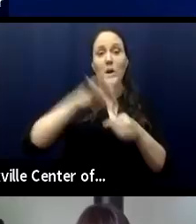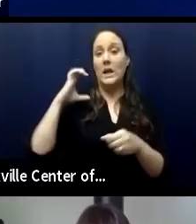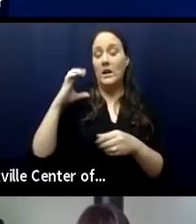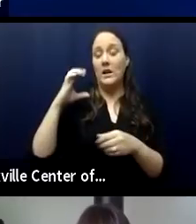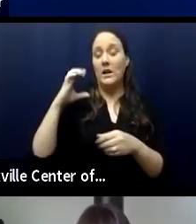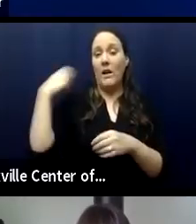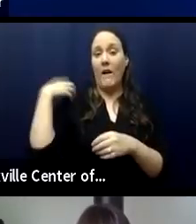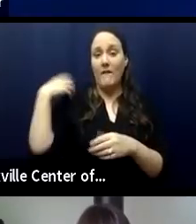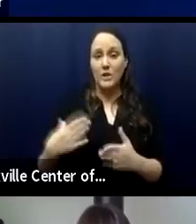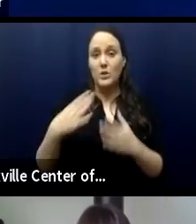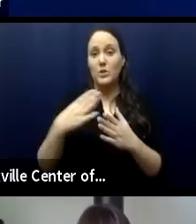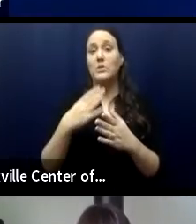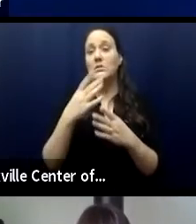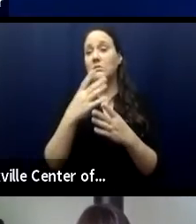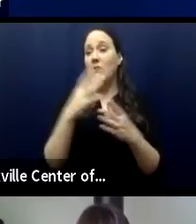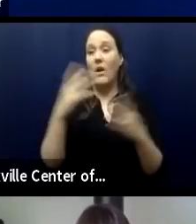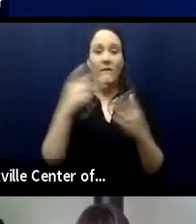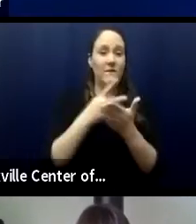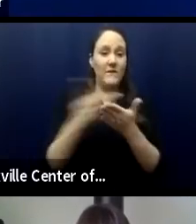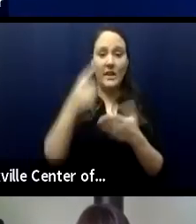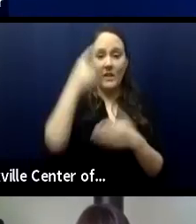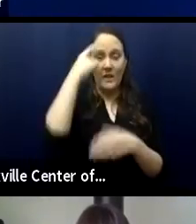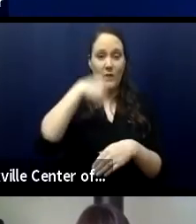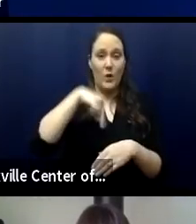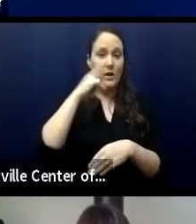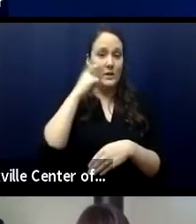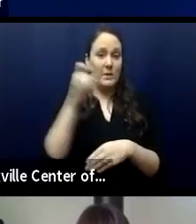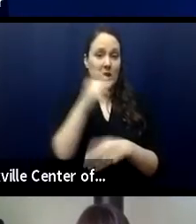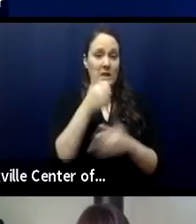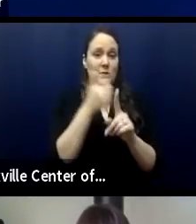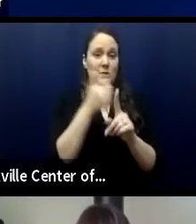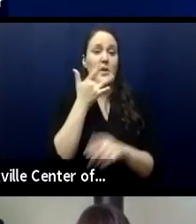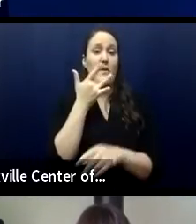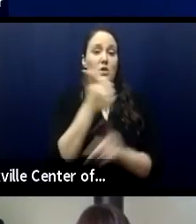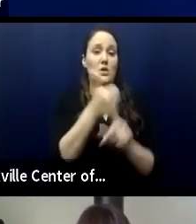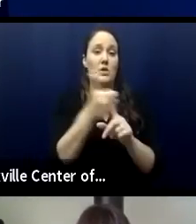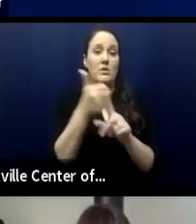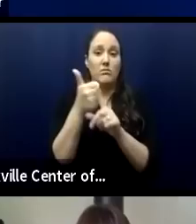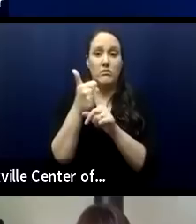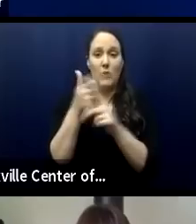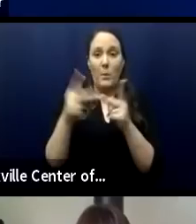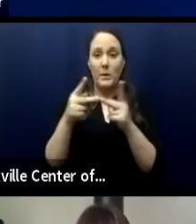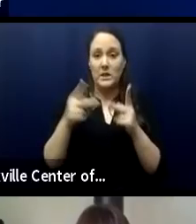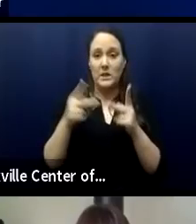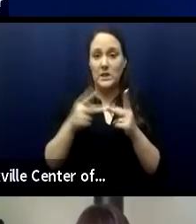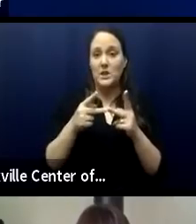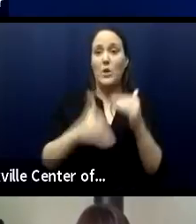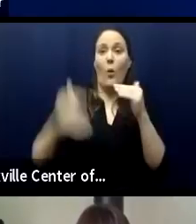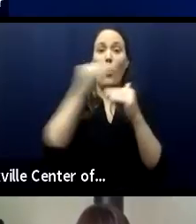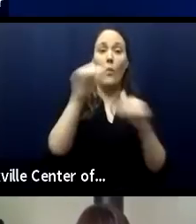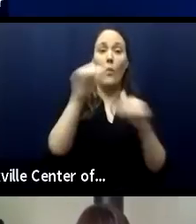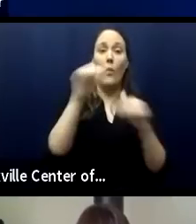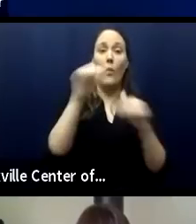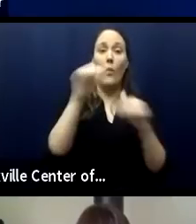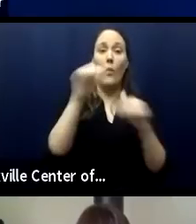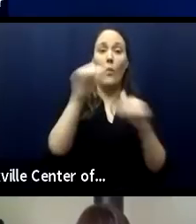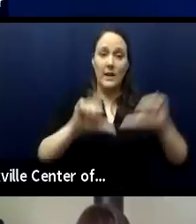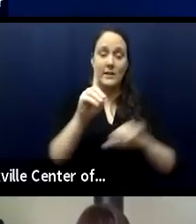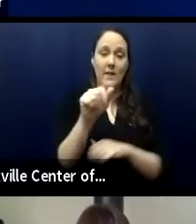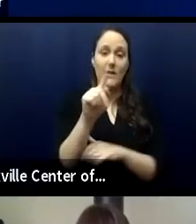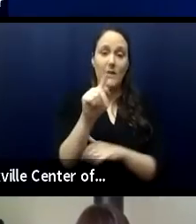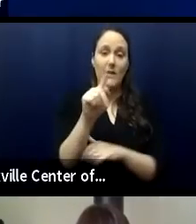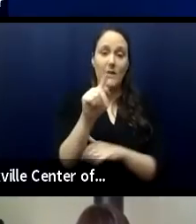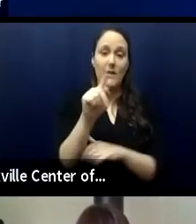in furthering their own ideological positions at the expense of scientific and public health data. At this crucial